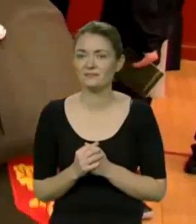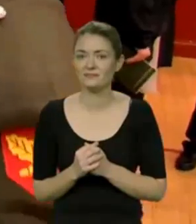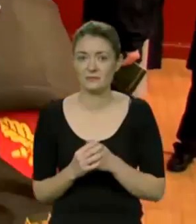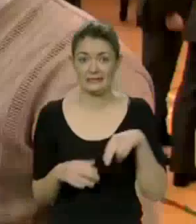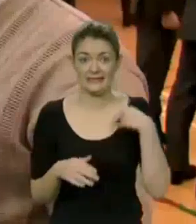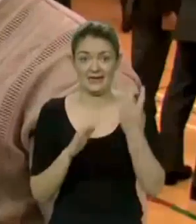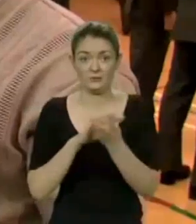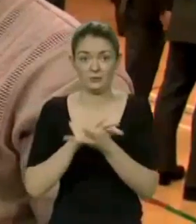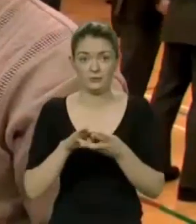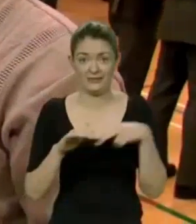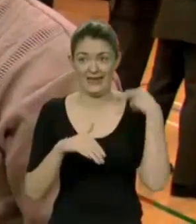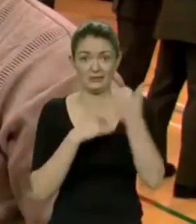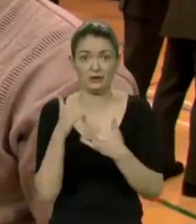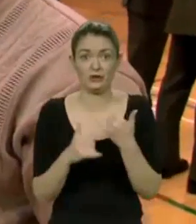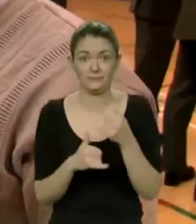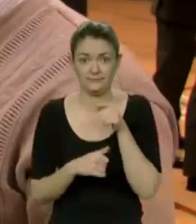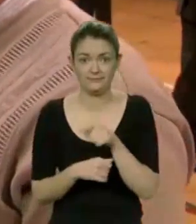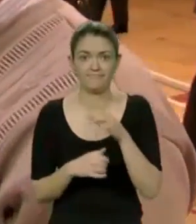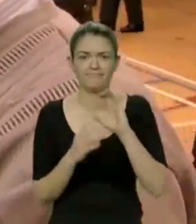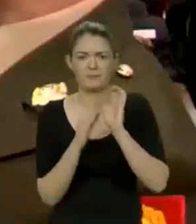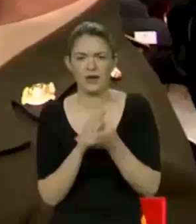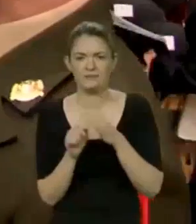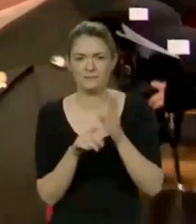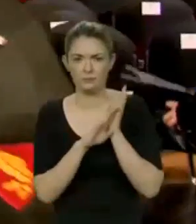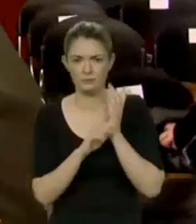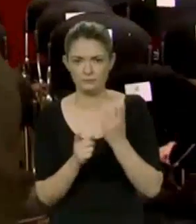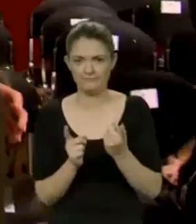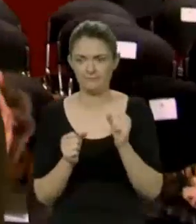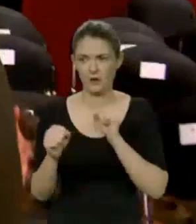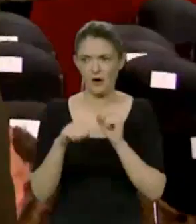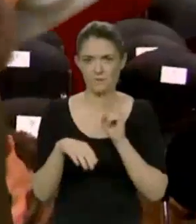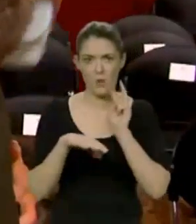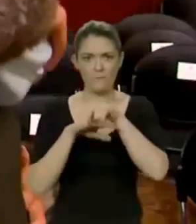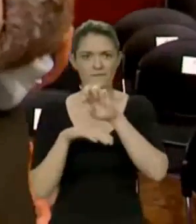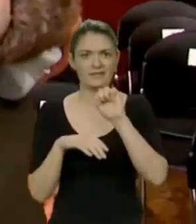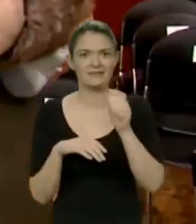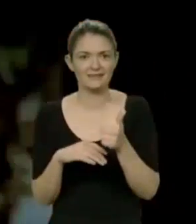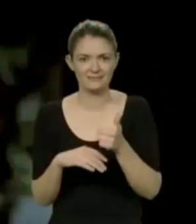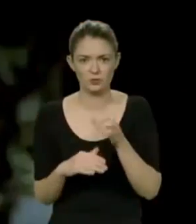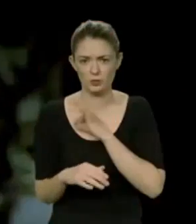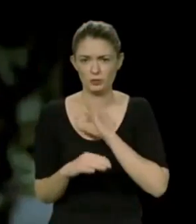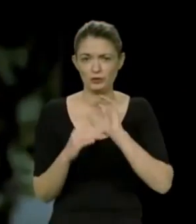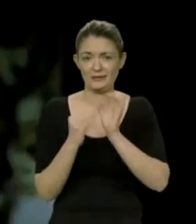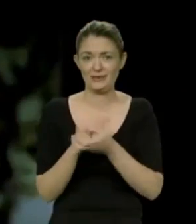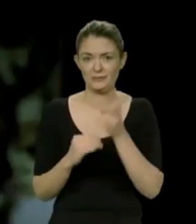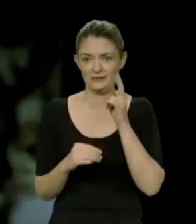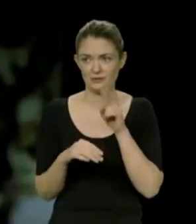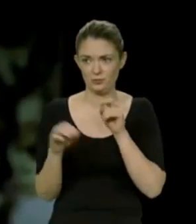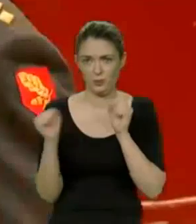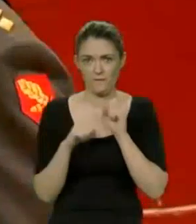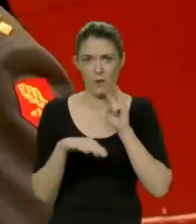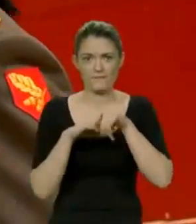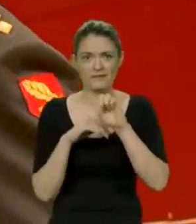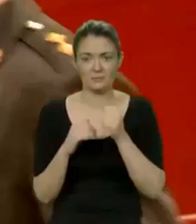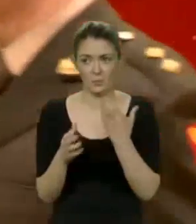Within the next year, there is a chance that some of these recruits will be serving overseas. There's also a good chance that I will end up serving overseas with